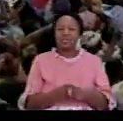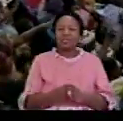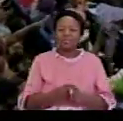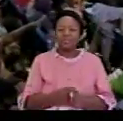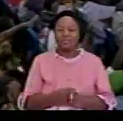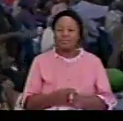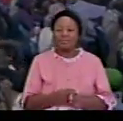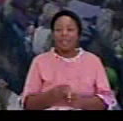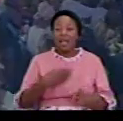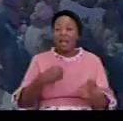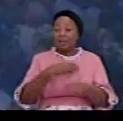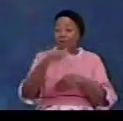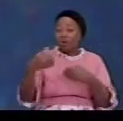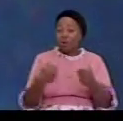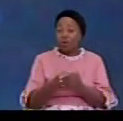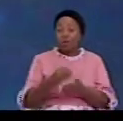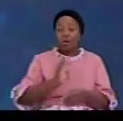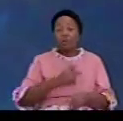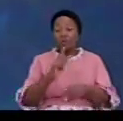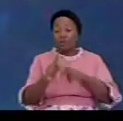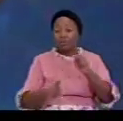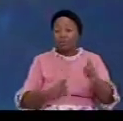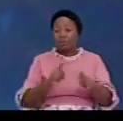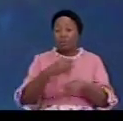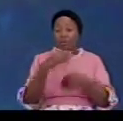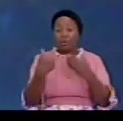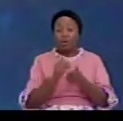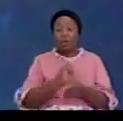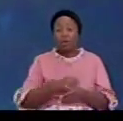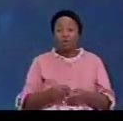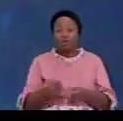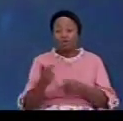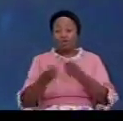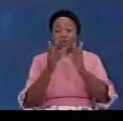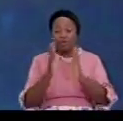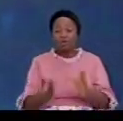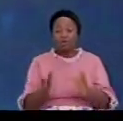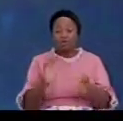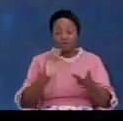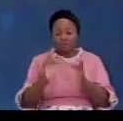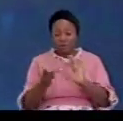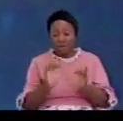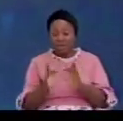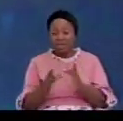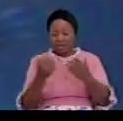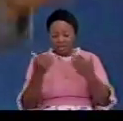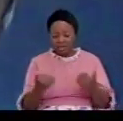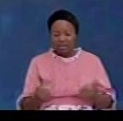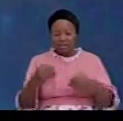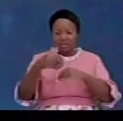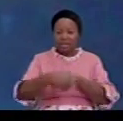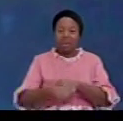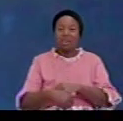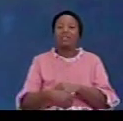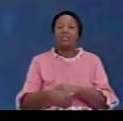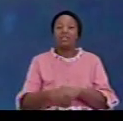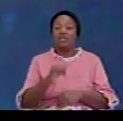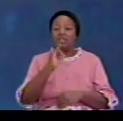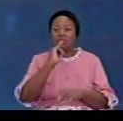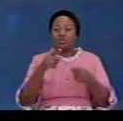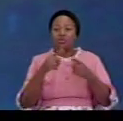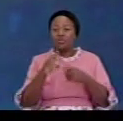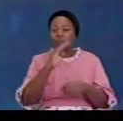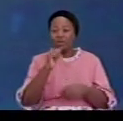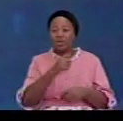And all our brethren, all our invitees, everyone online, tonight is going to be a time